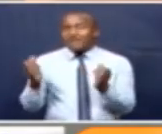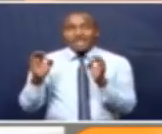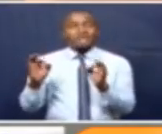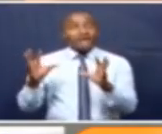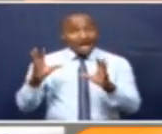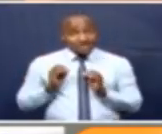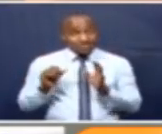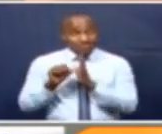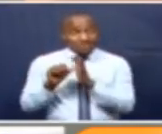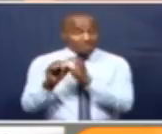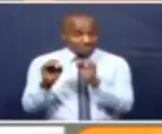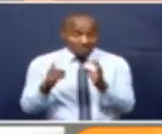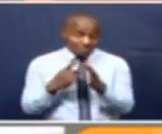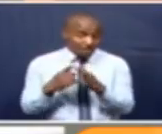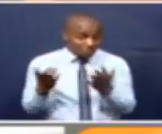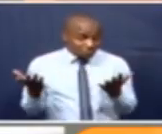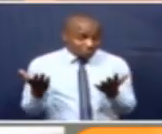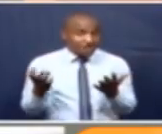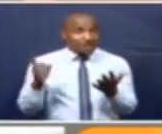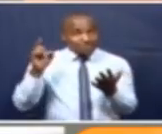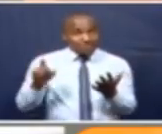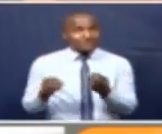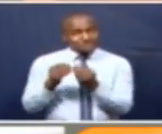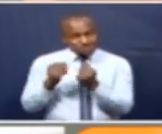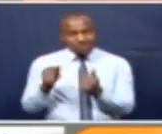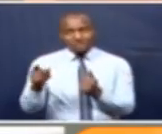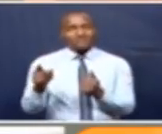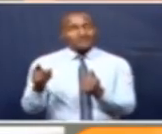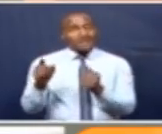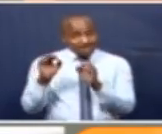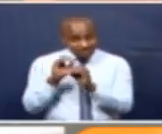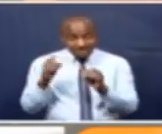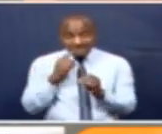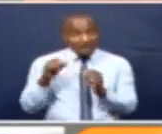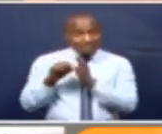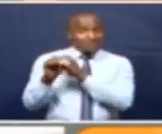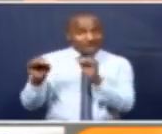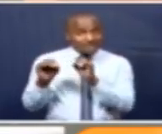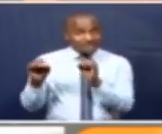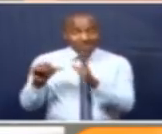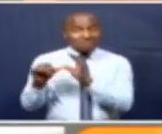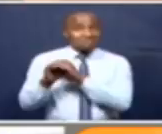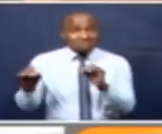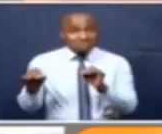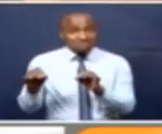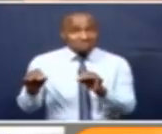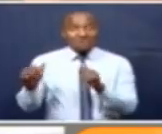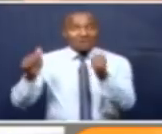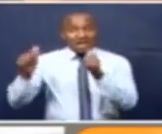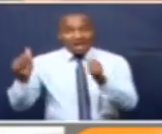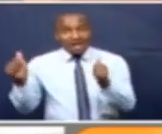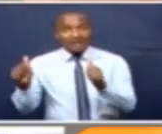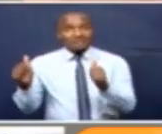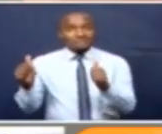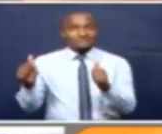problem and we start dealing with that problem, then we won't solve it. But denying that we have a problem, denying that there are divisions, denying that